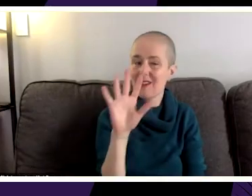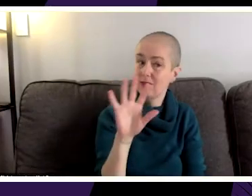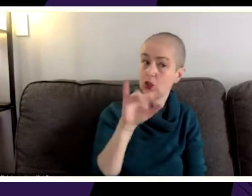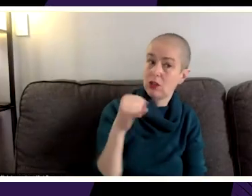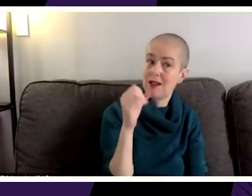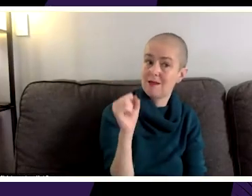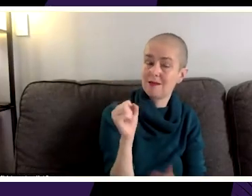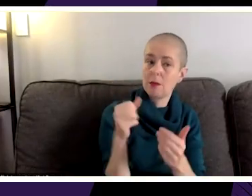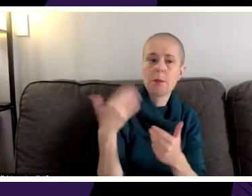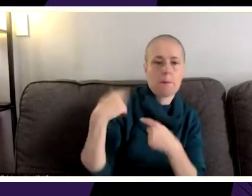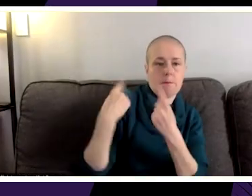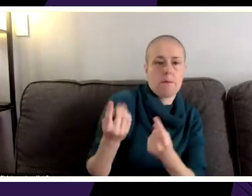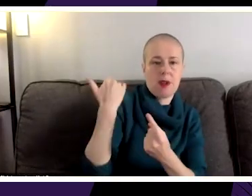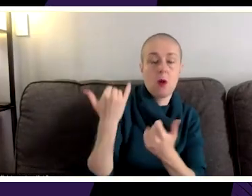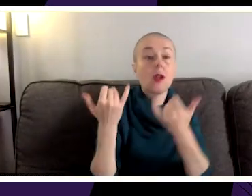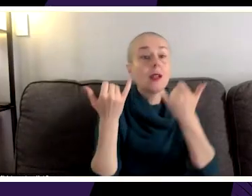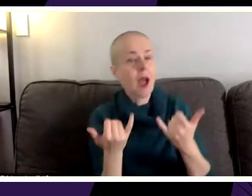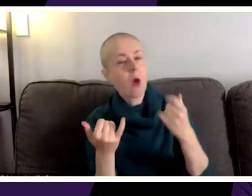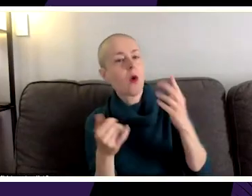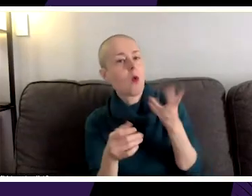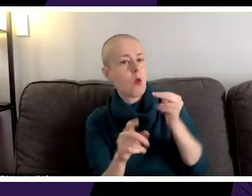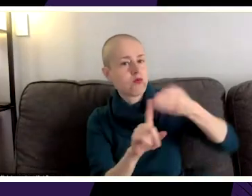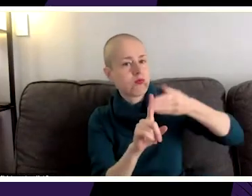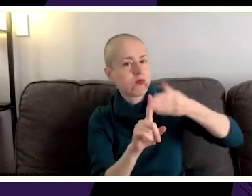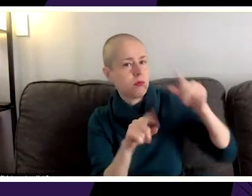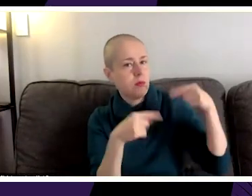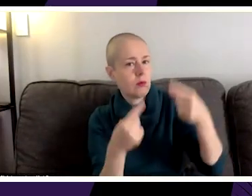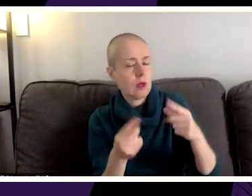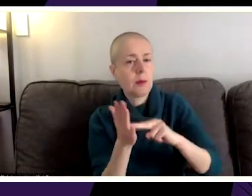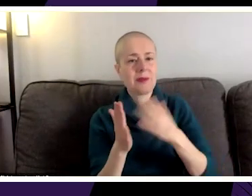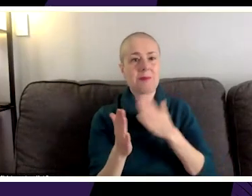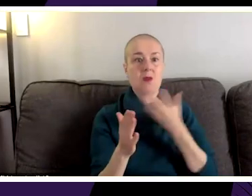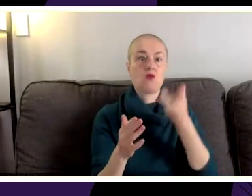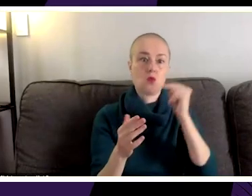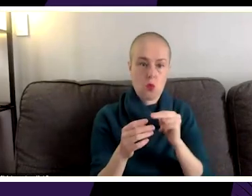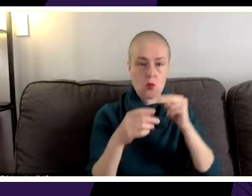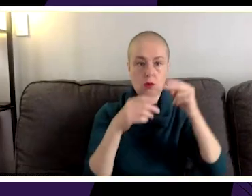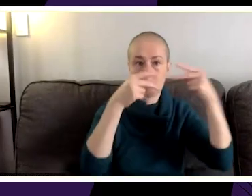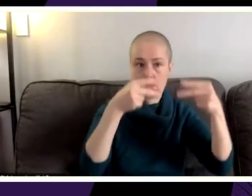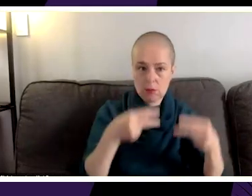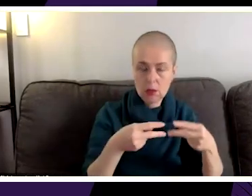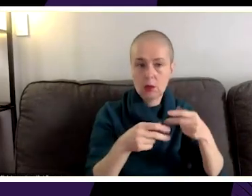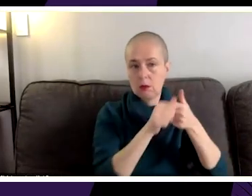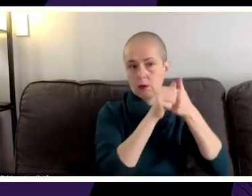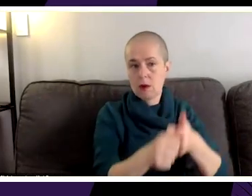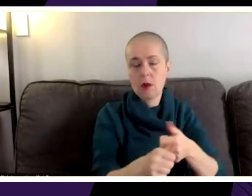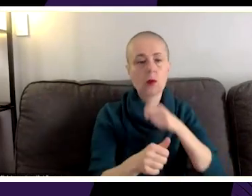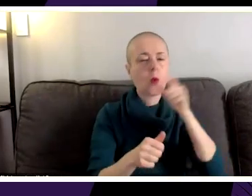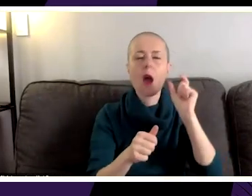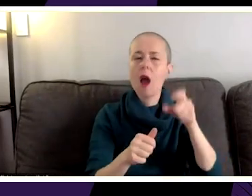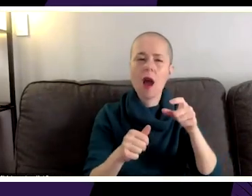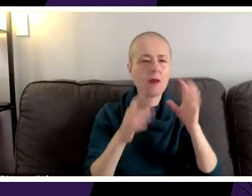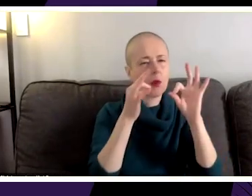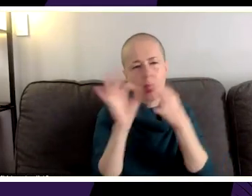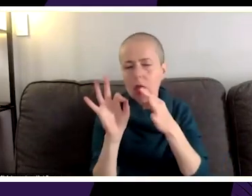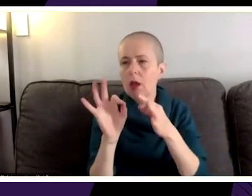also suggests your own variables and functions, the ones that you defined in your code. This means you don't have to break your focus to go